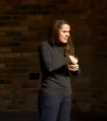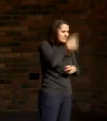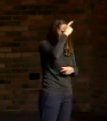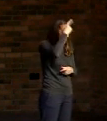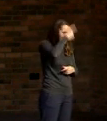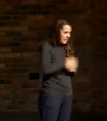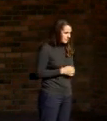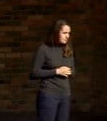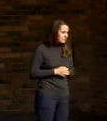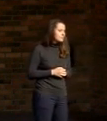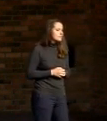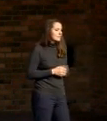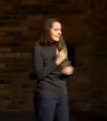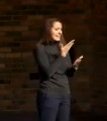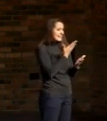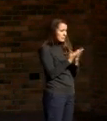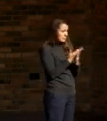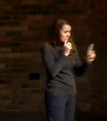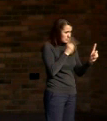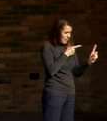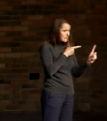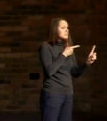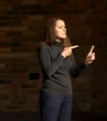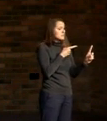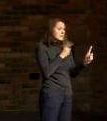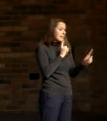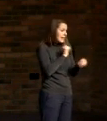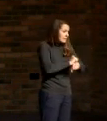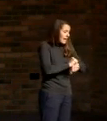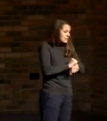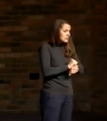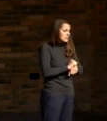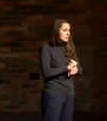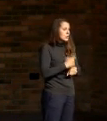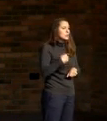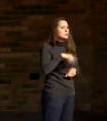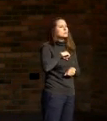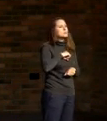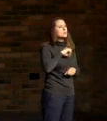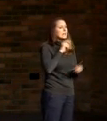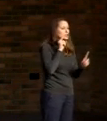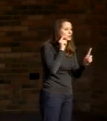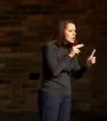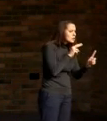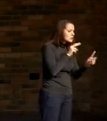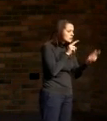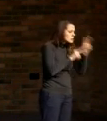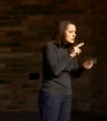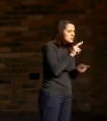philosophy. This proves the point that, in fact, we look at what